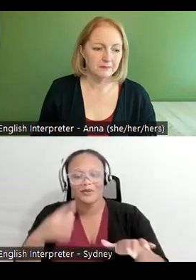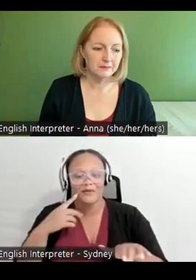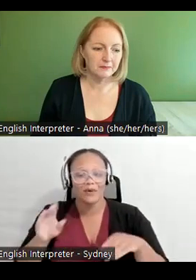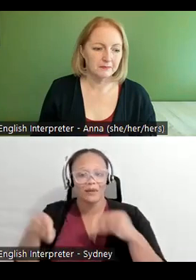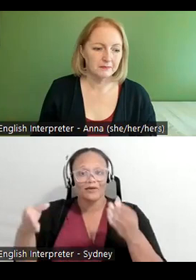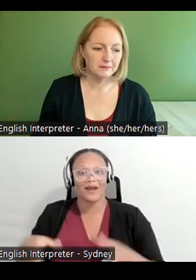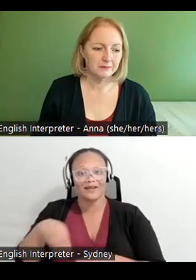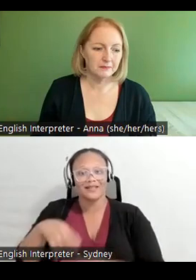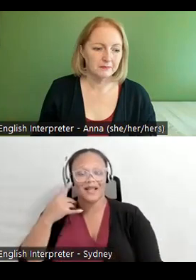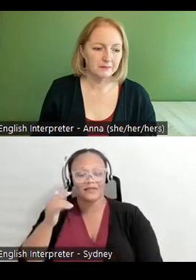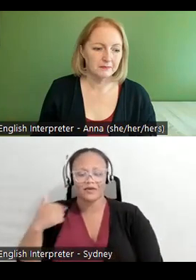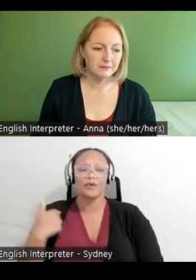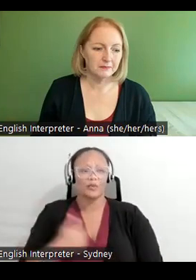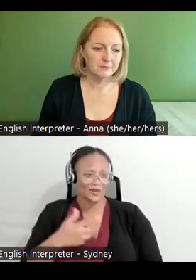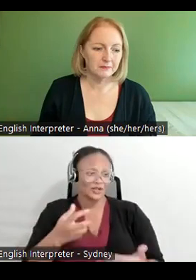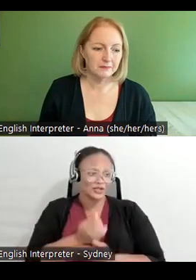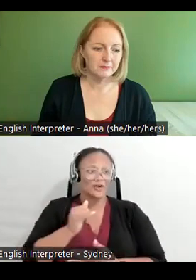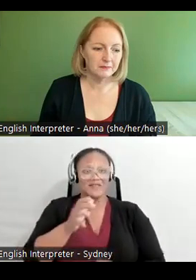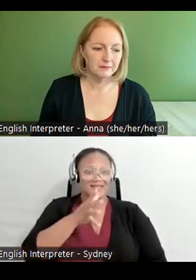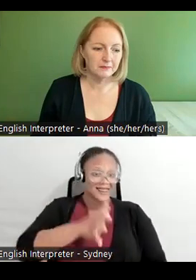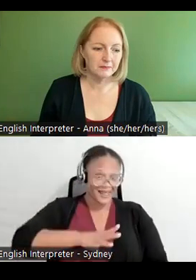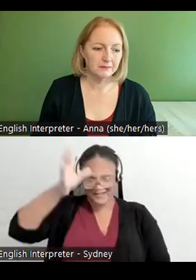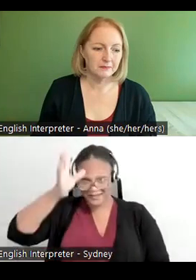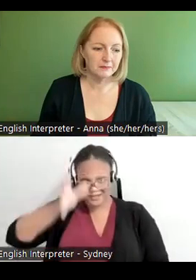this, ladies and gentlemen, and thank you again.